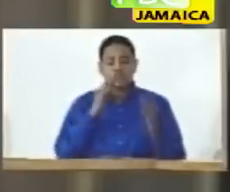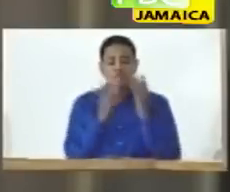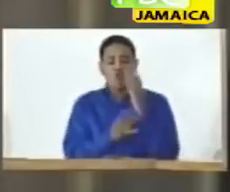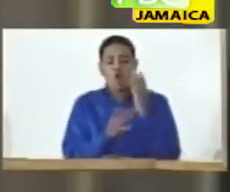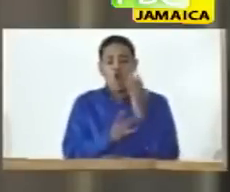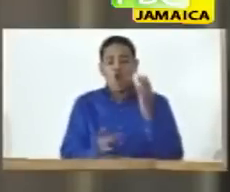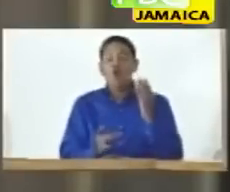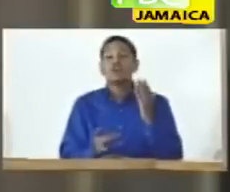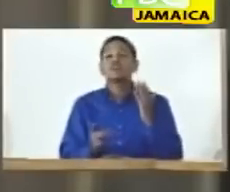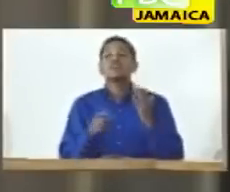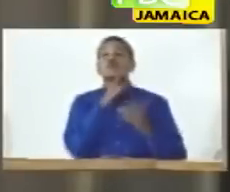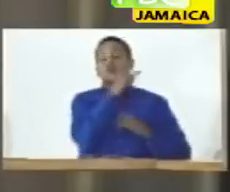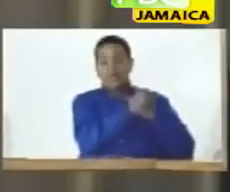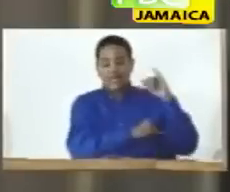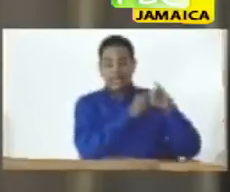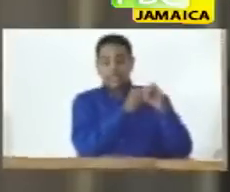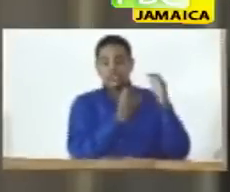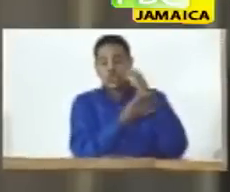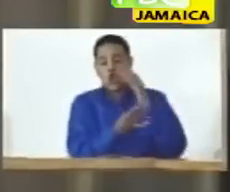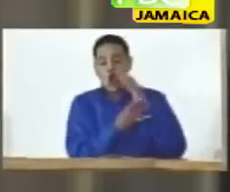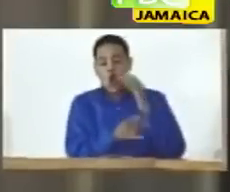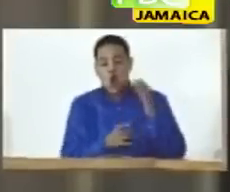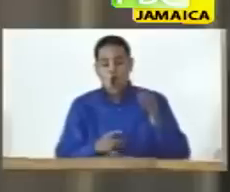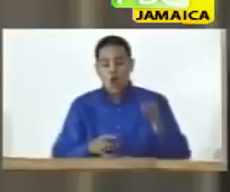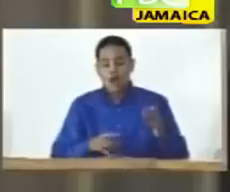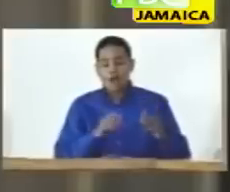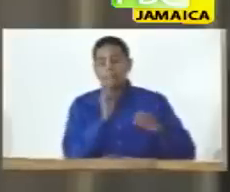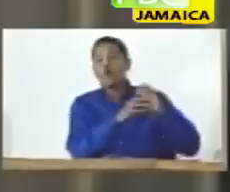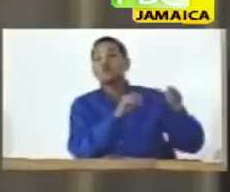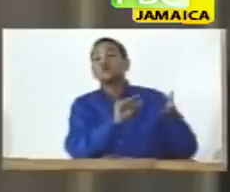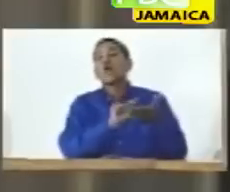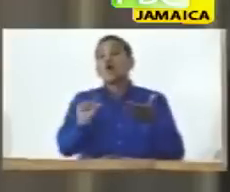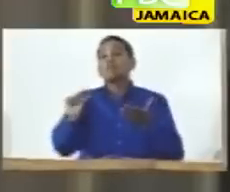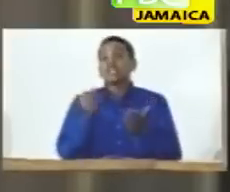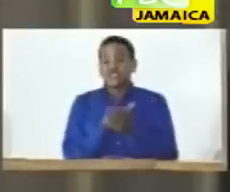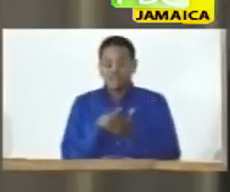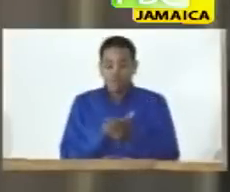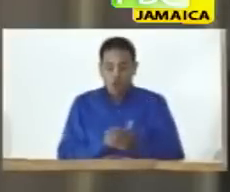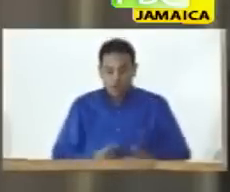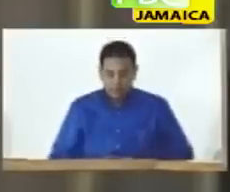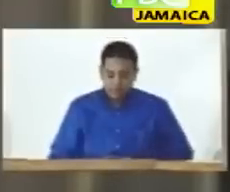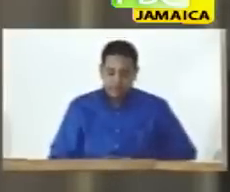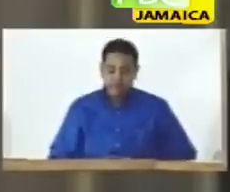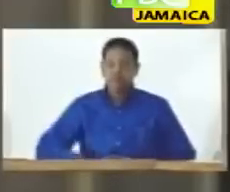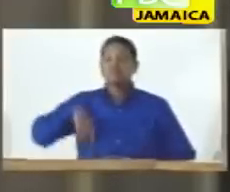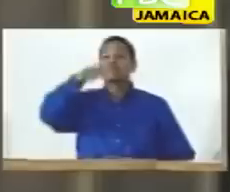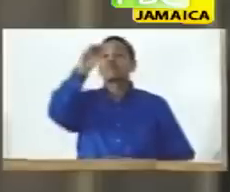oil to the International Oil Pollution Compensation Fund. Mineral